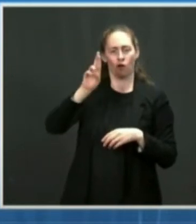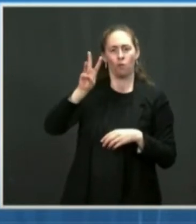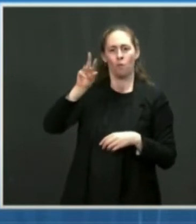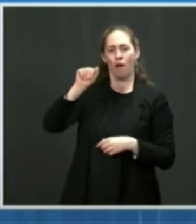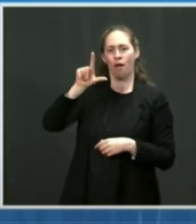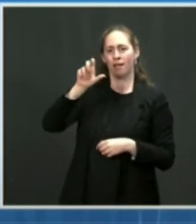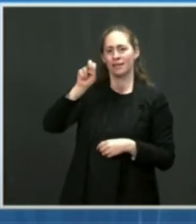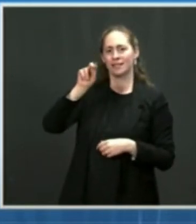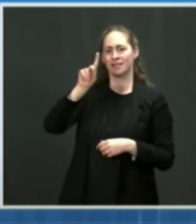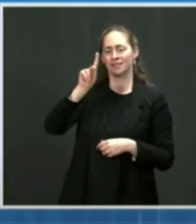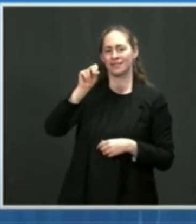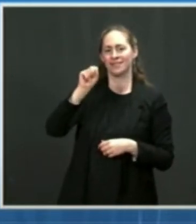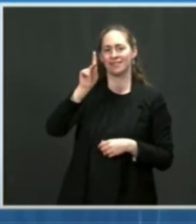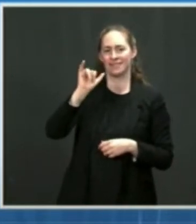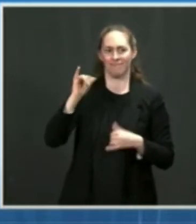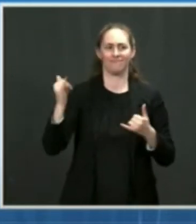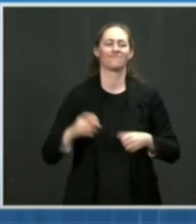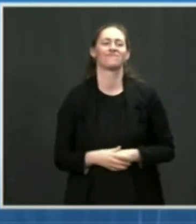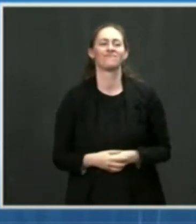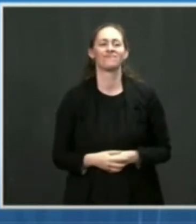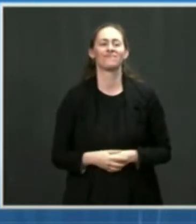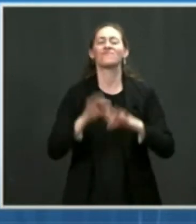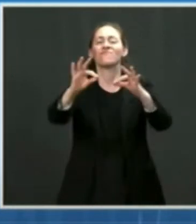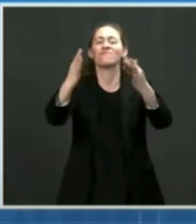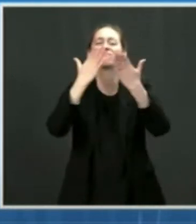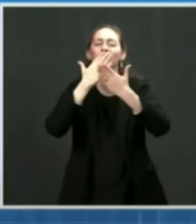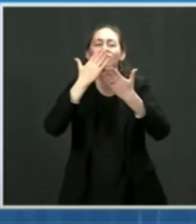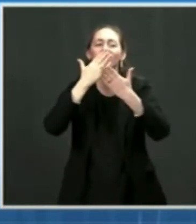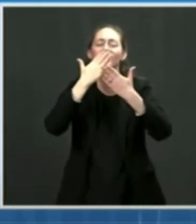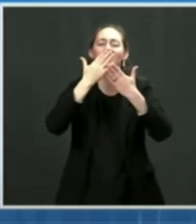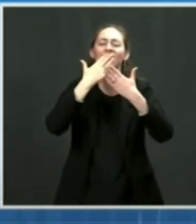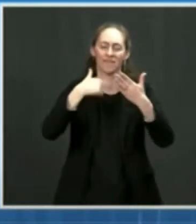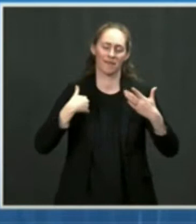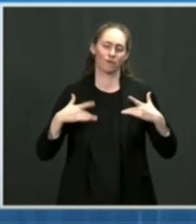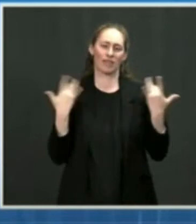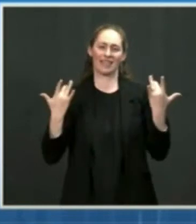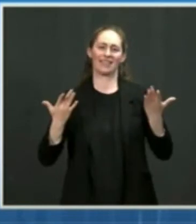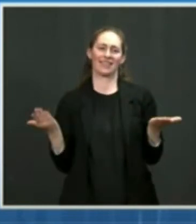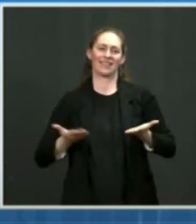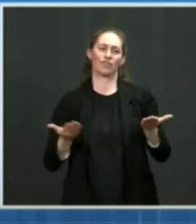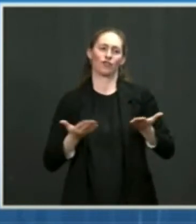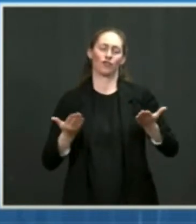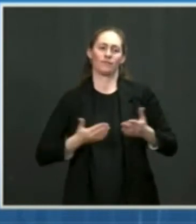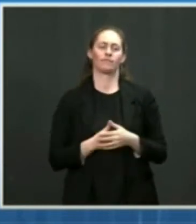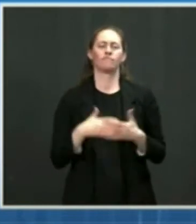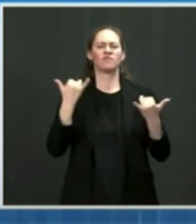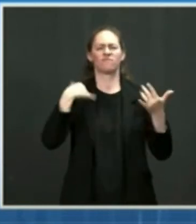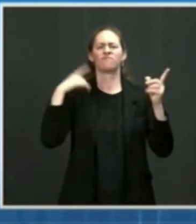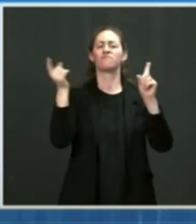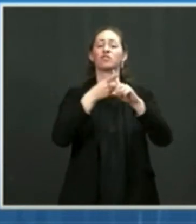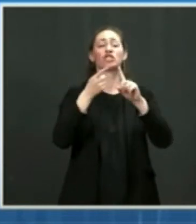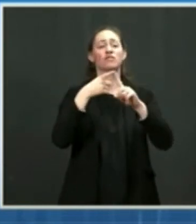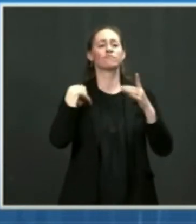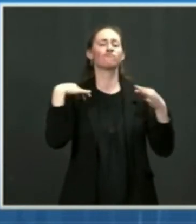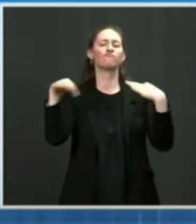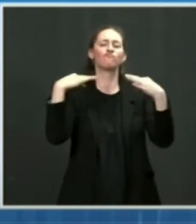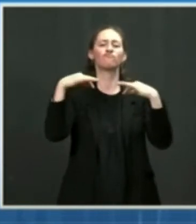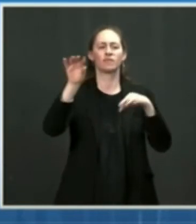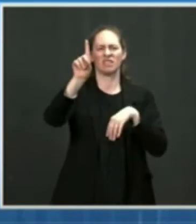Thank you, Andy. I'm glad to be back with you all today, and as is my usual, I will start with the data. Over the weekend, the CDC